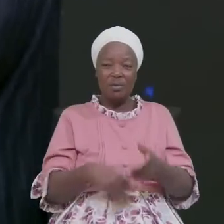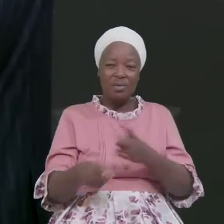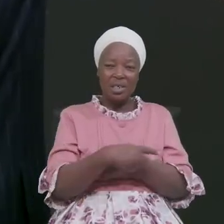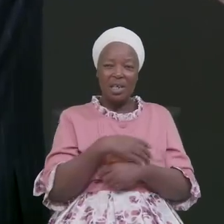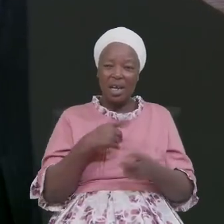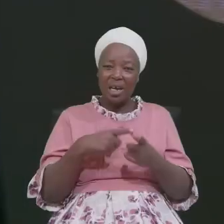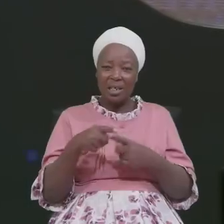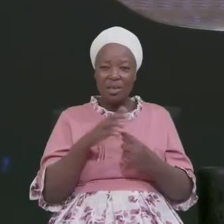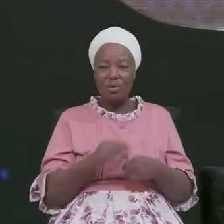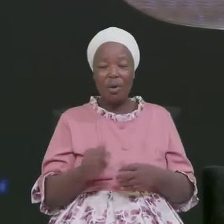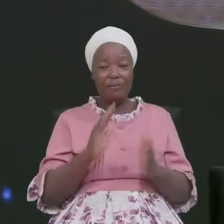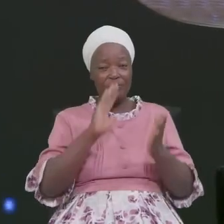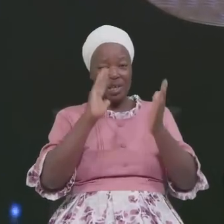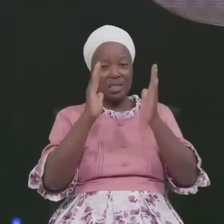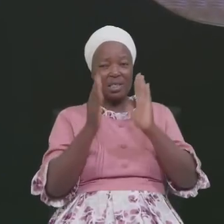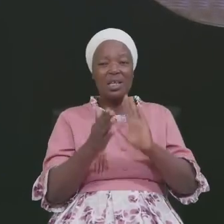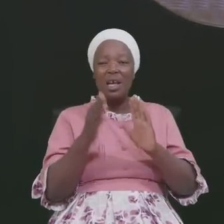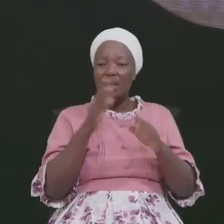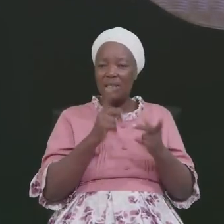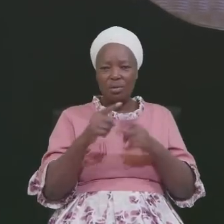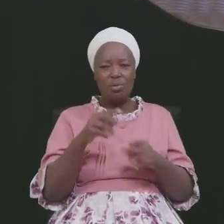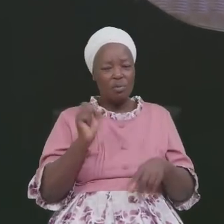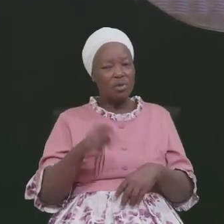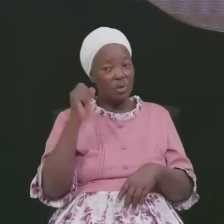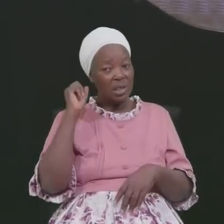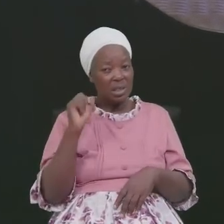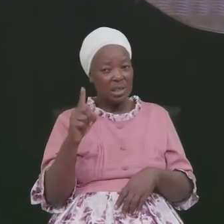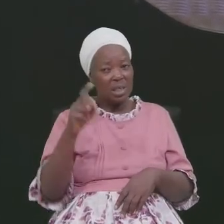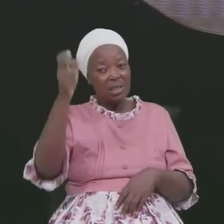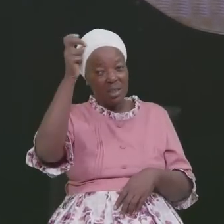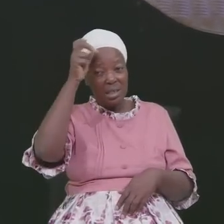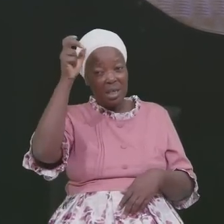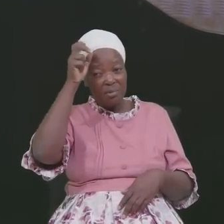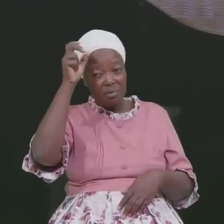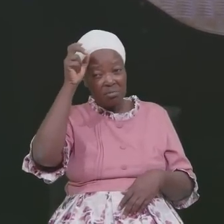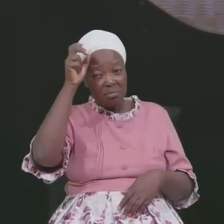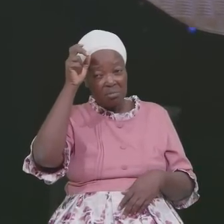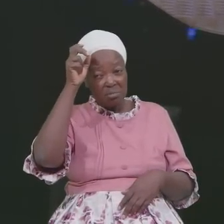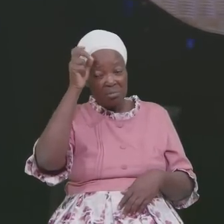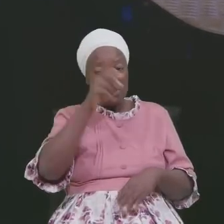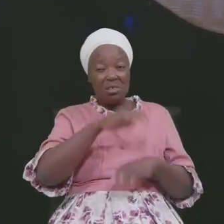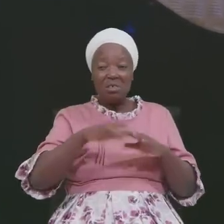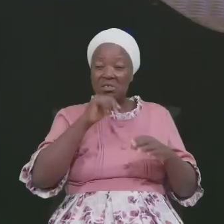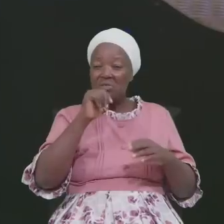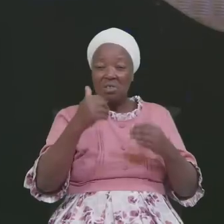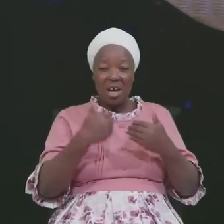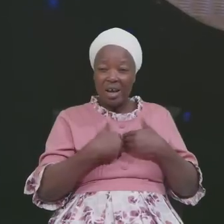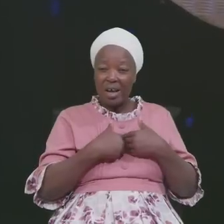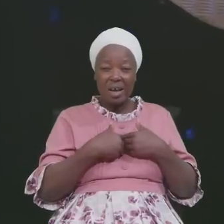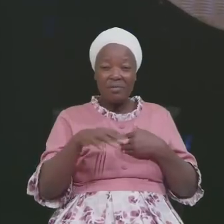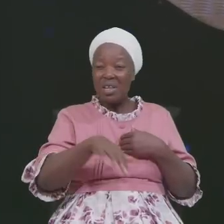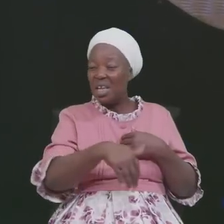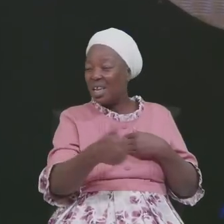are confronted, because you understand, Satan doesn't have any new